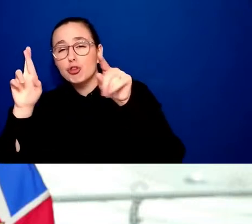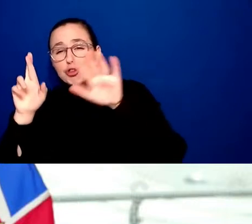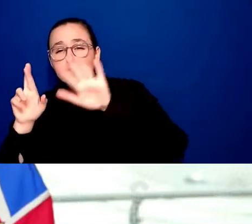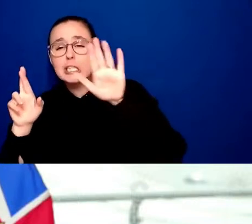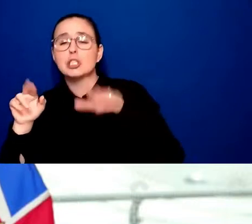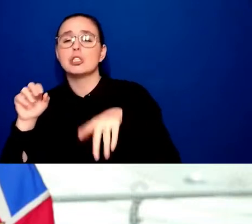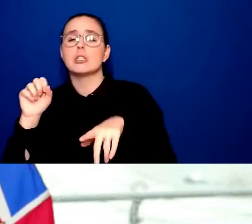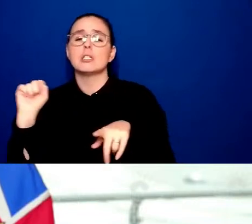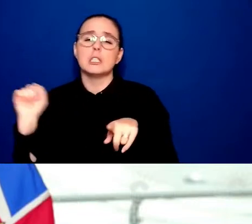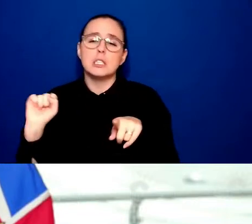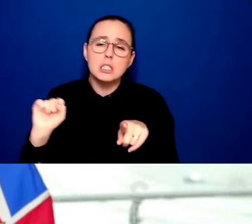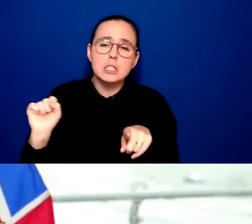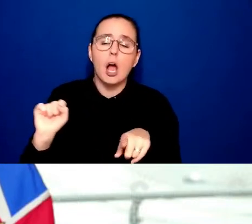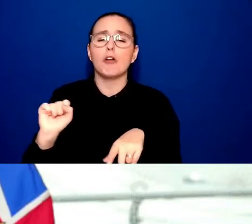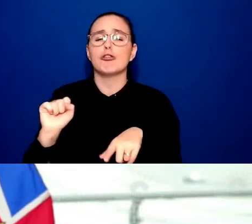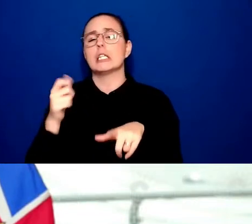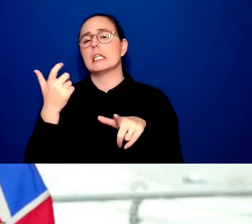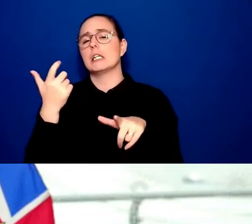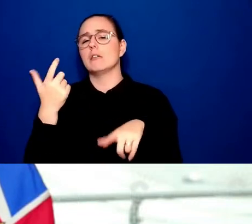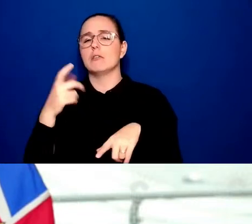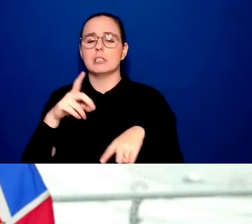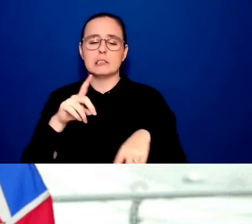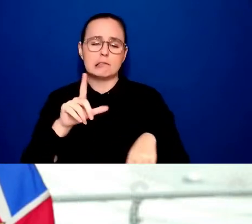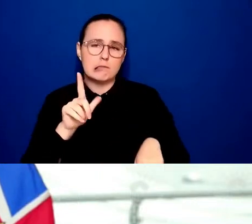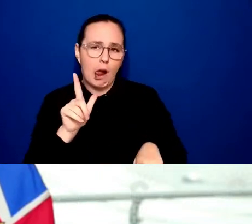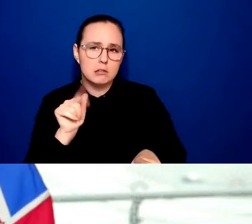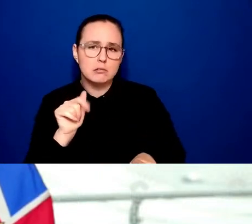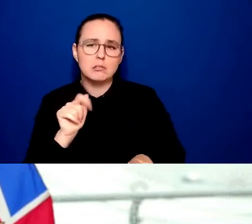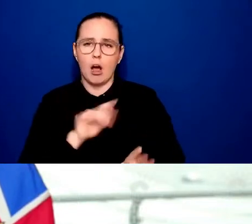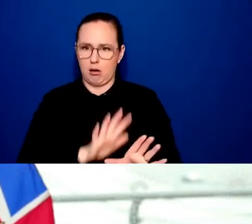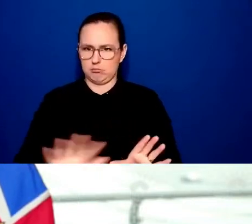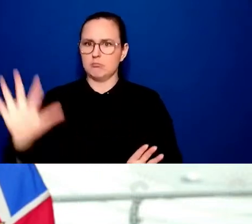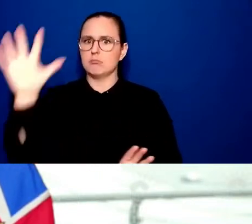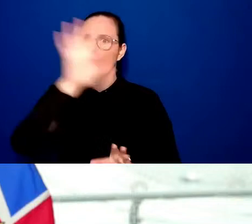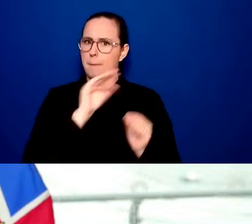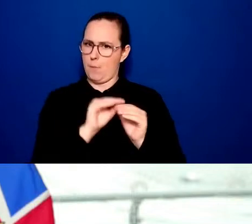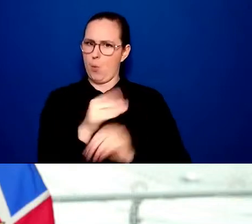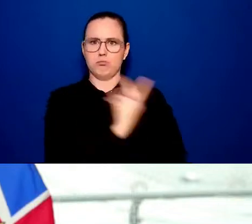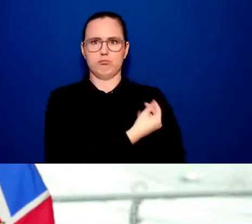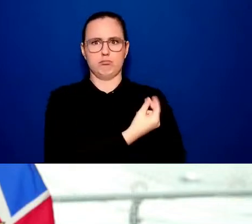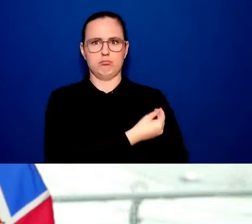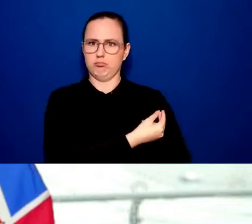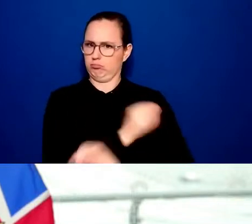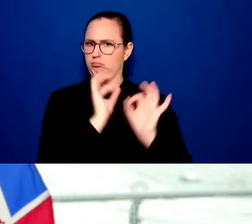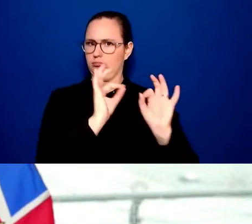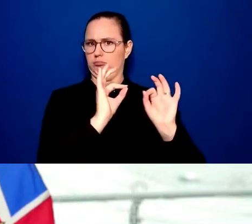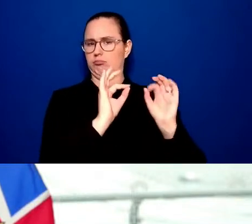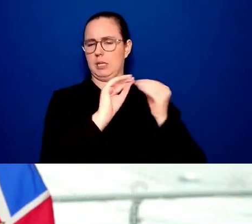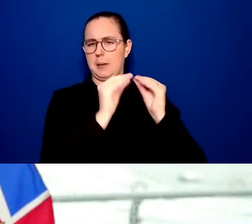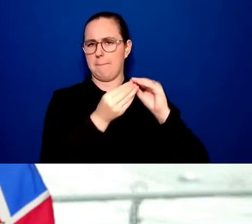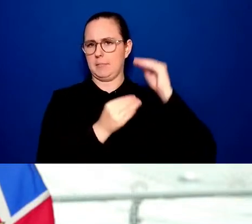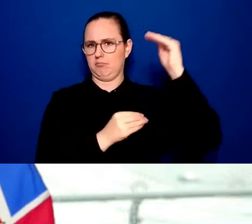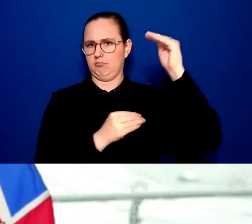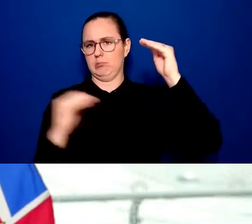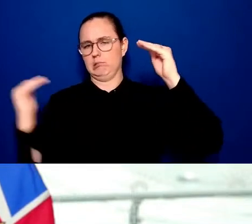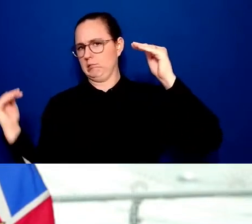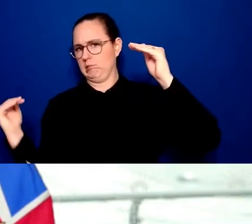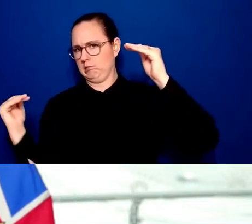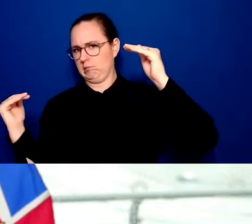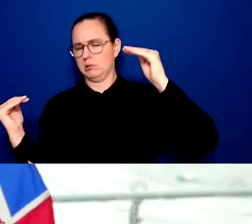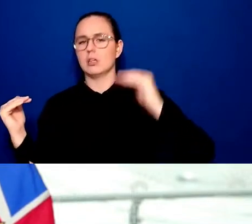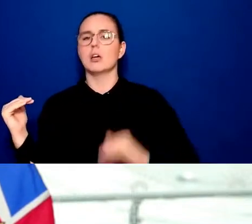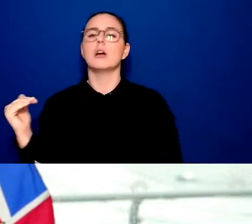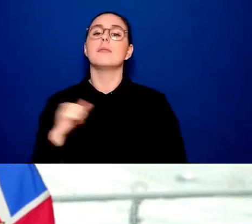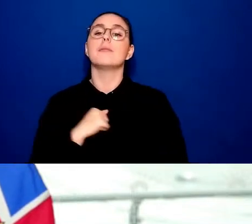and other communities in that region. So what you see is, and what we've seen is in some areas